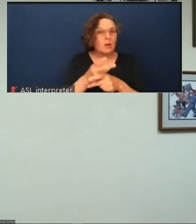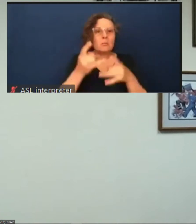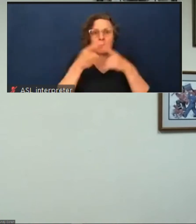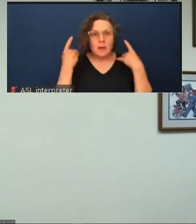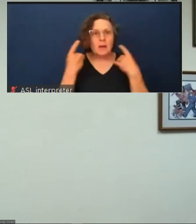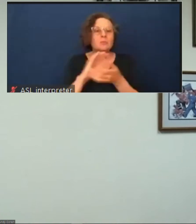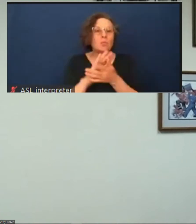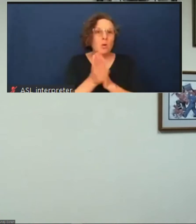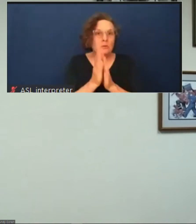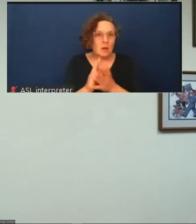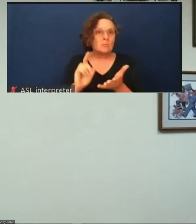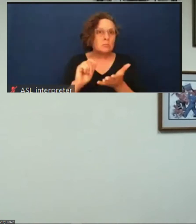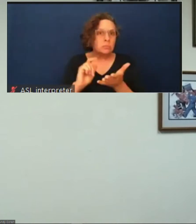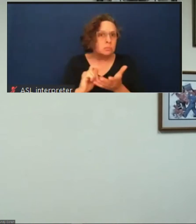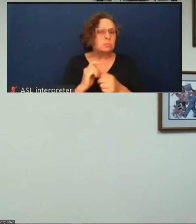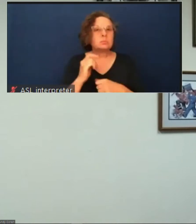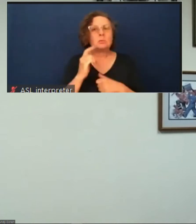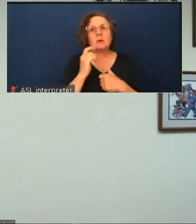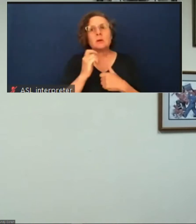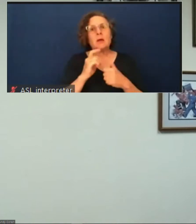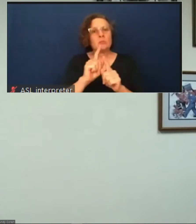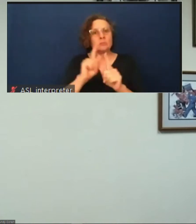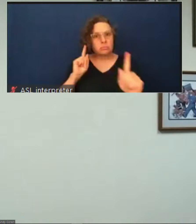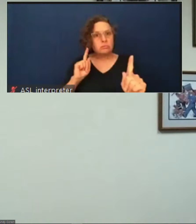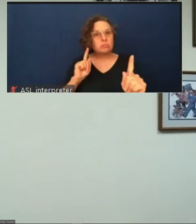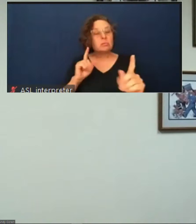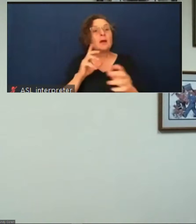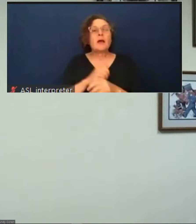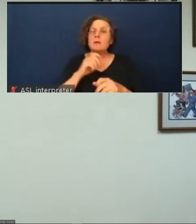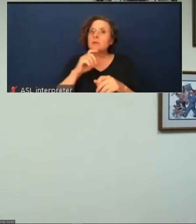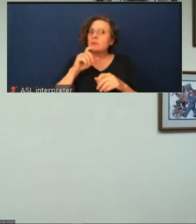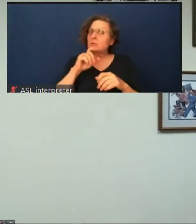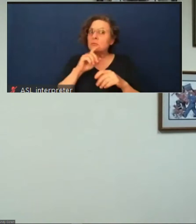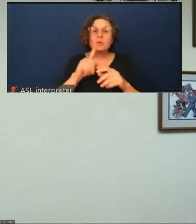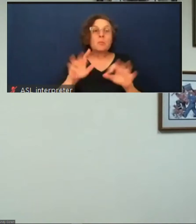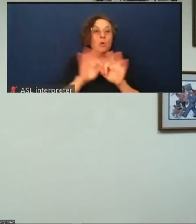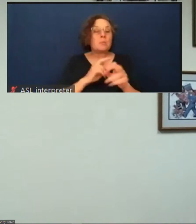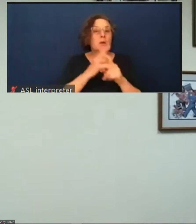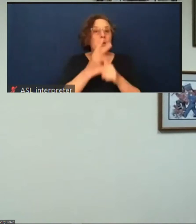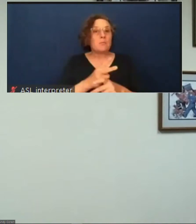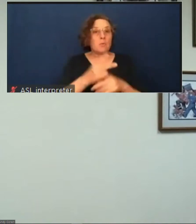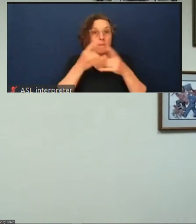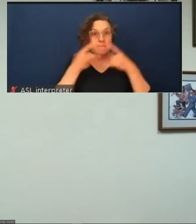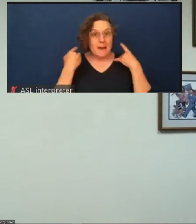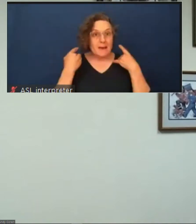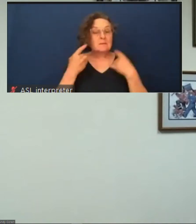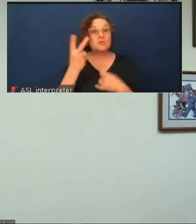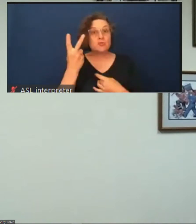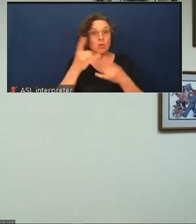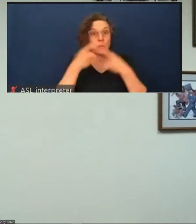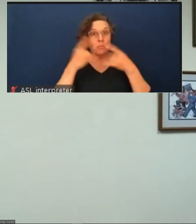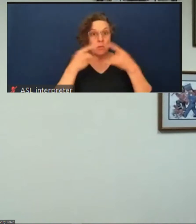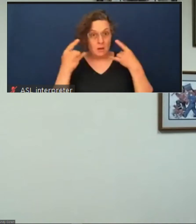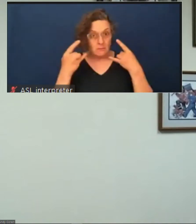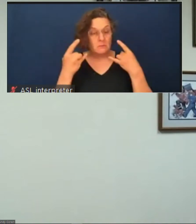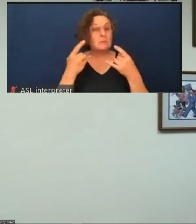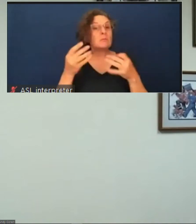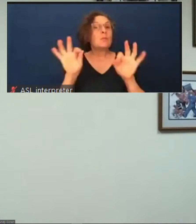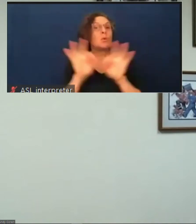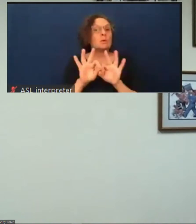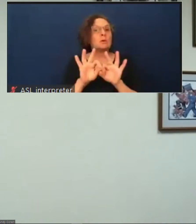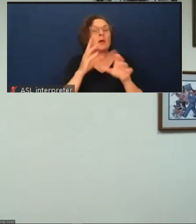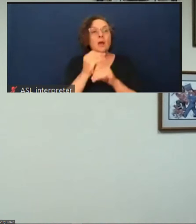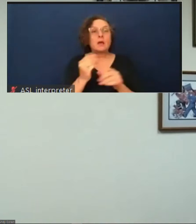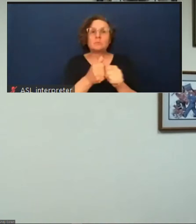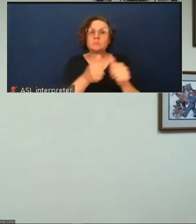testing. We have to be resolute in masking, even double masking, which is now recommended, social distancing, and avoiding gatherings of